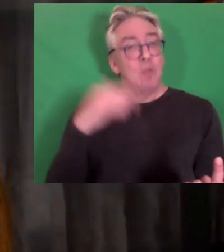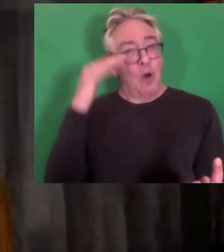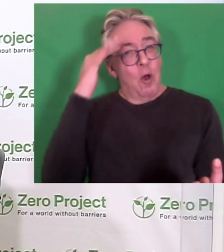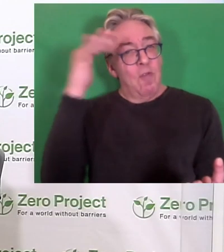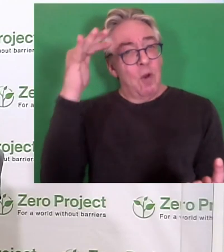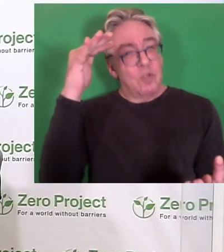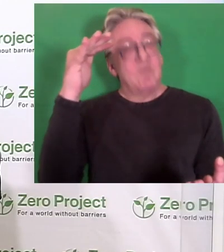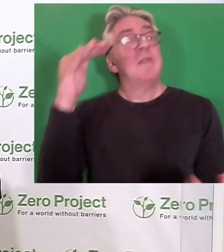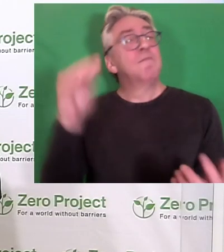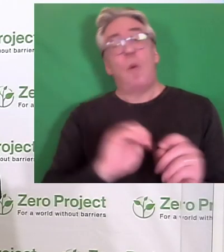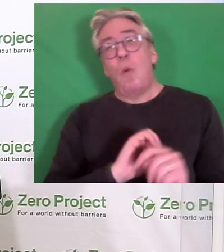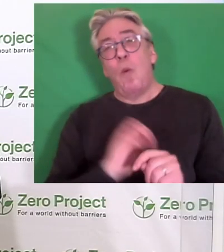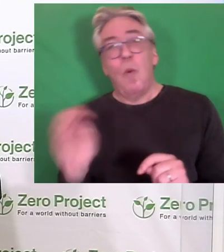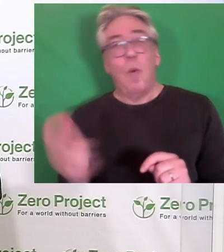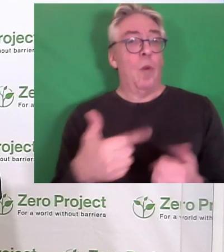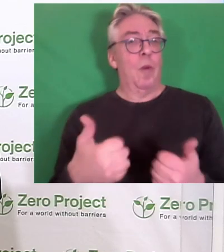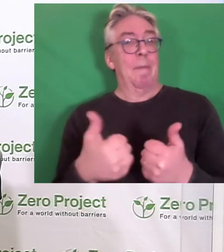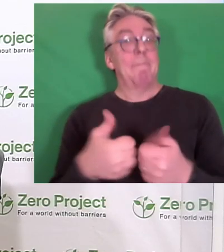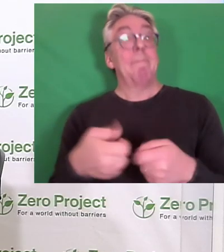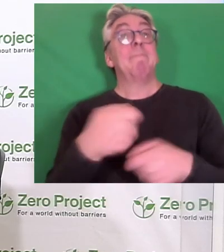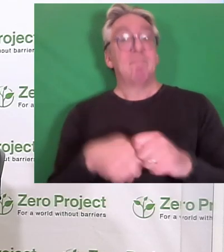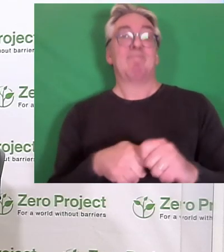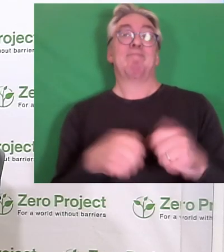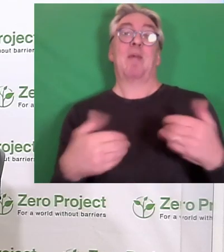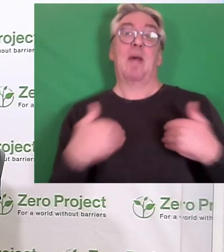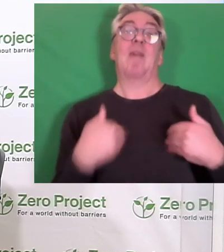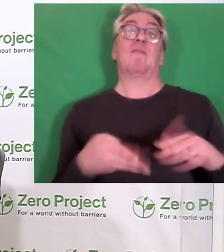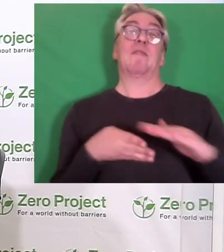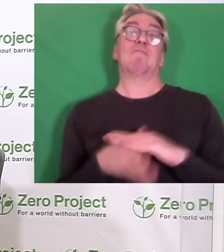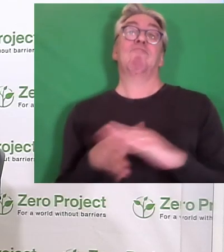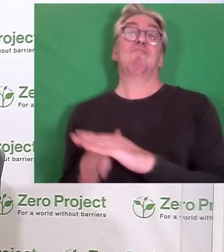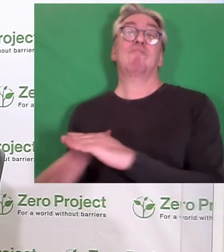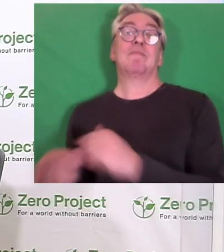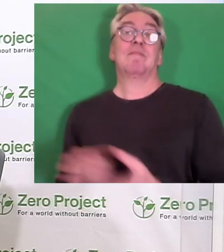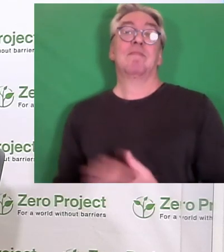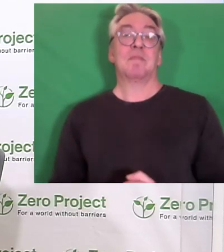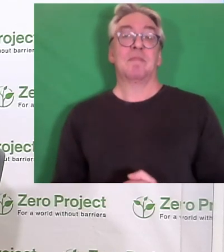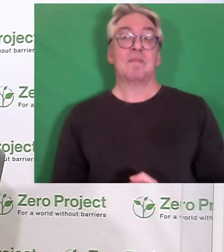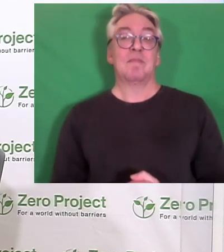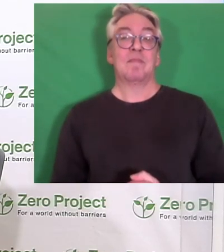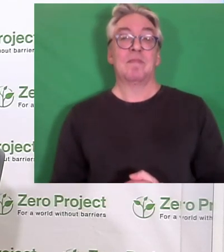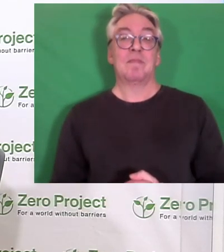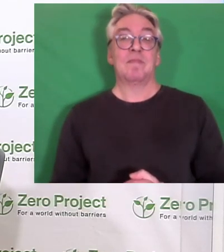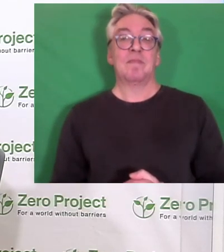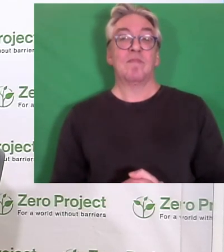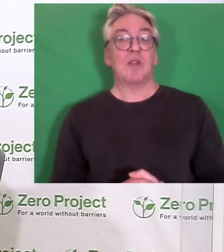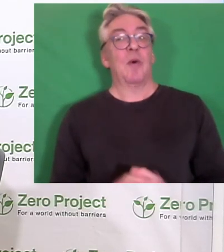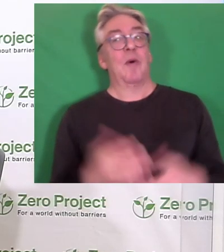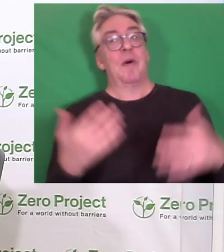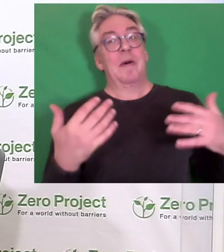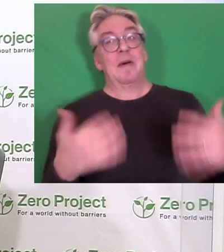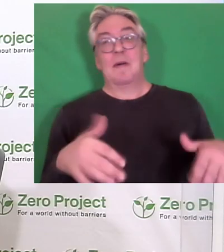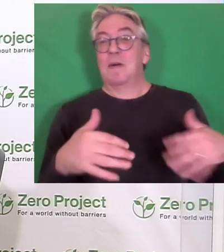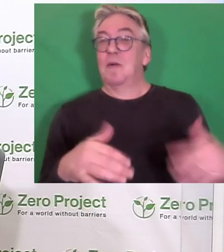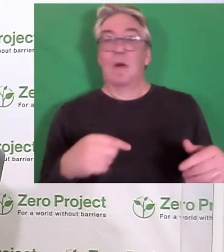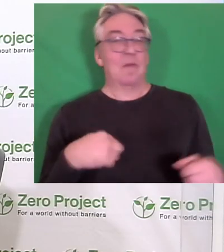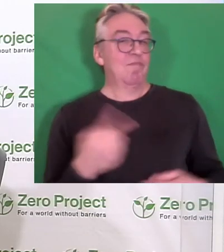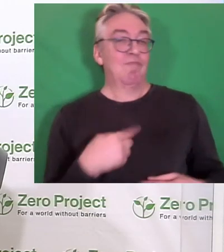I think this is exactly why I really appreciate that we started a collaboration and we're working